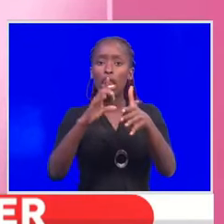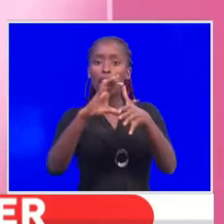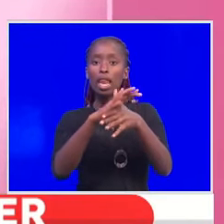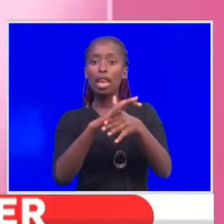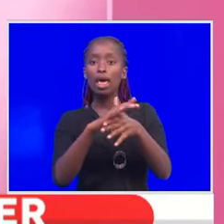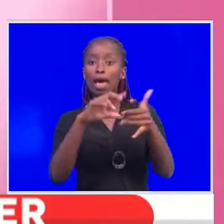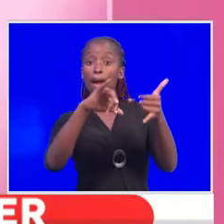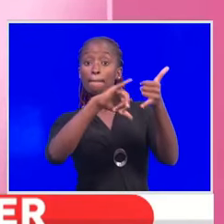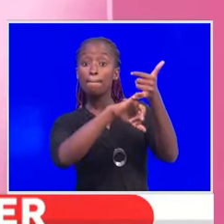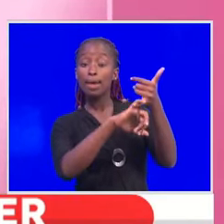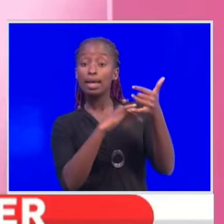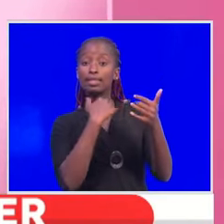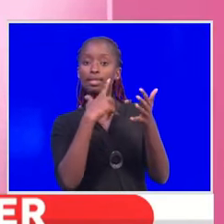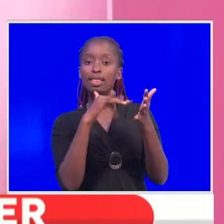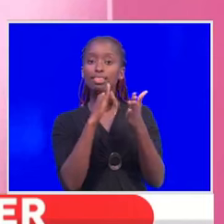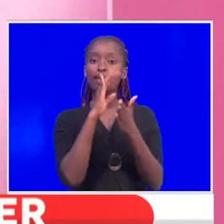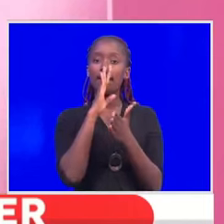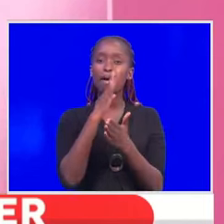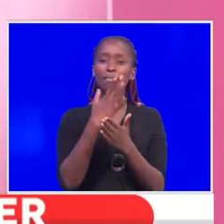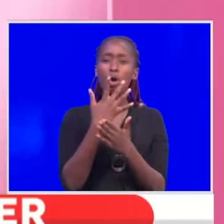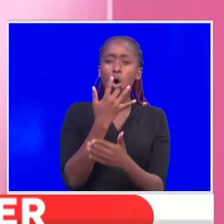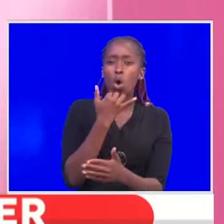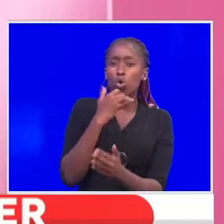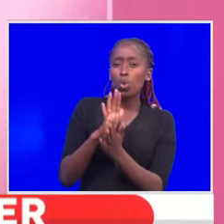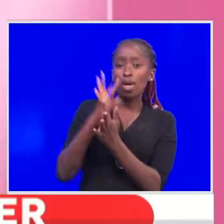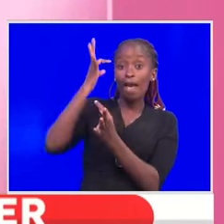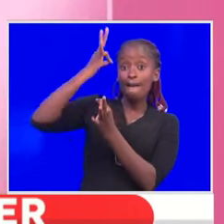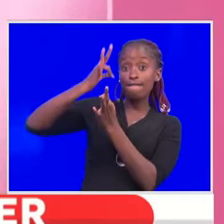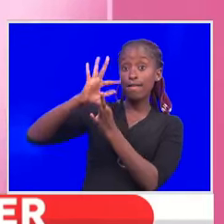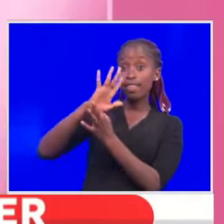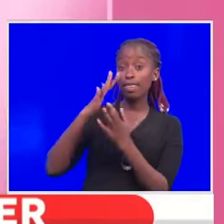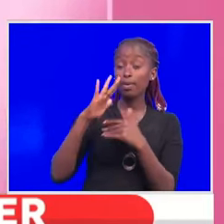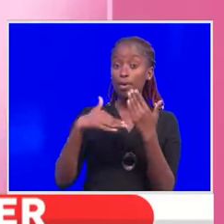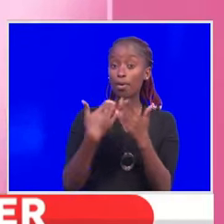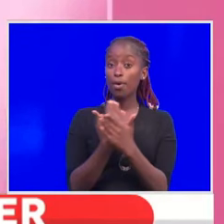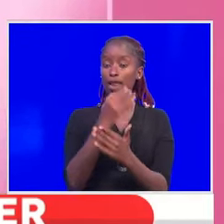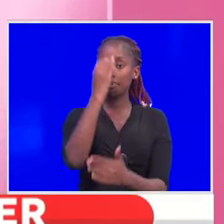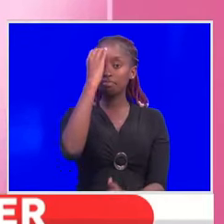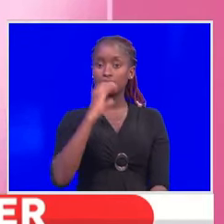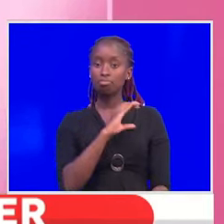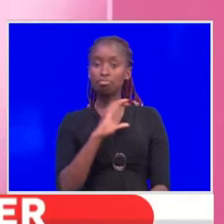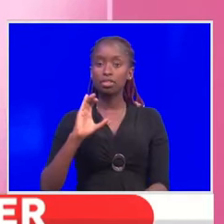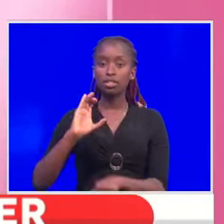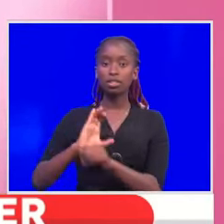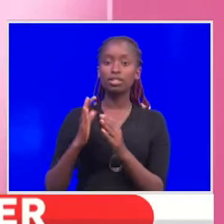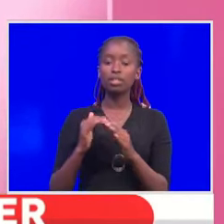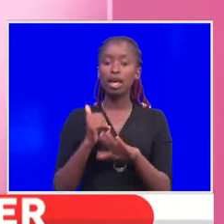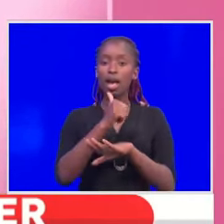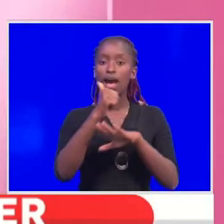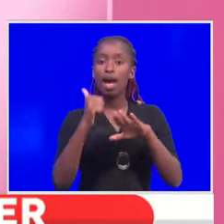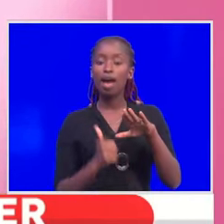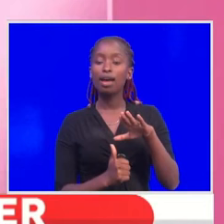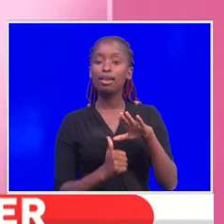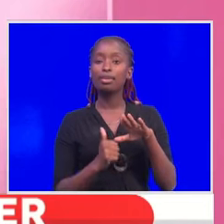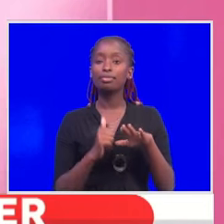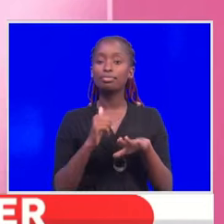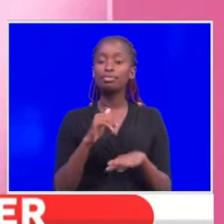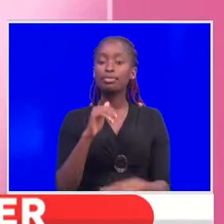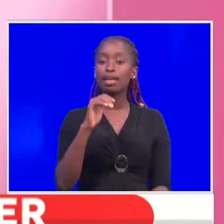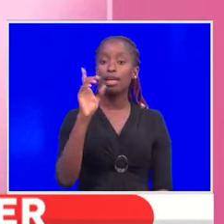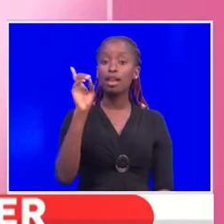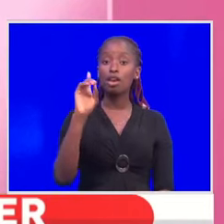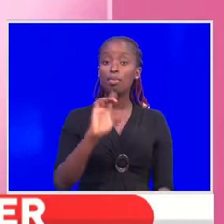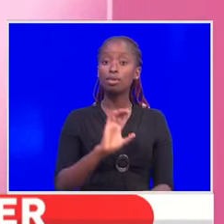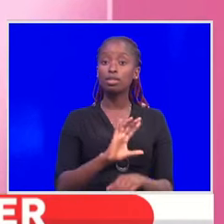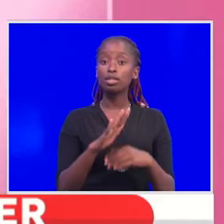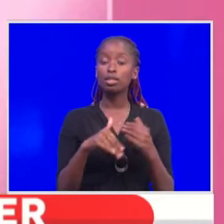be scandalous to the faith. In a communication addressed to all Catholic churches under the Archdiocese of Nairobi, Anyolo made it clear that the